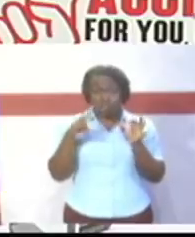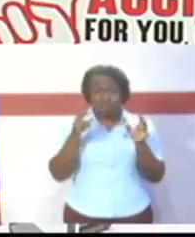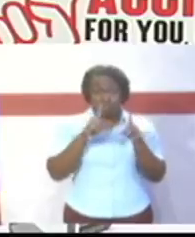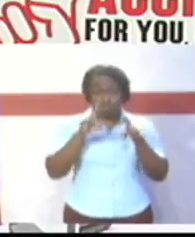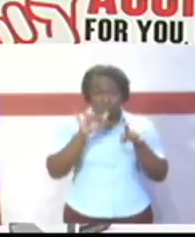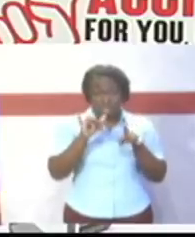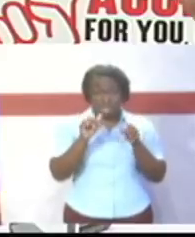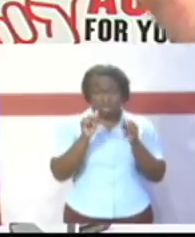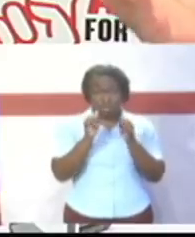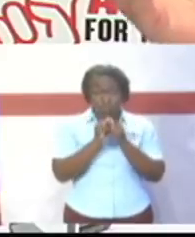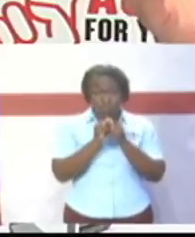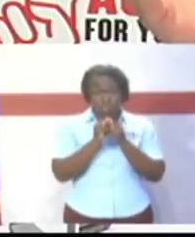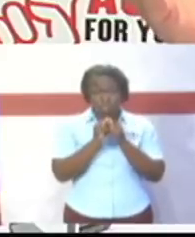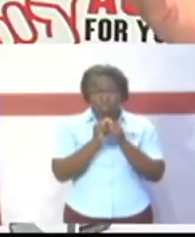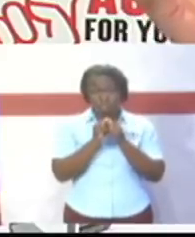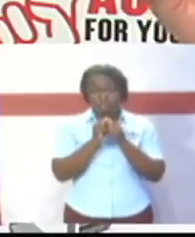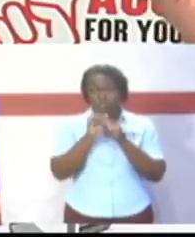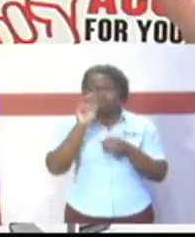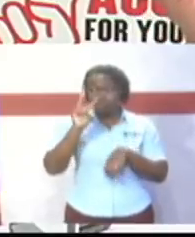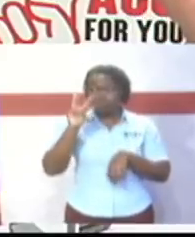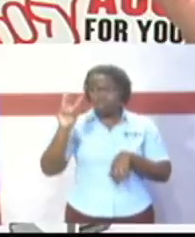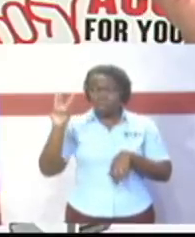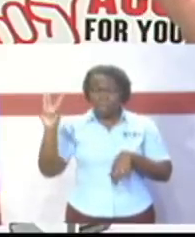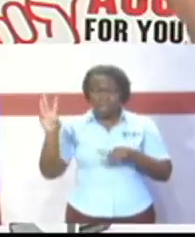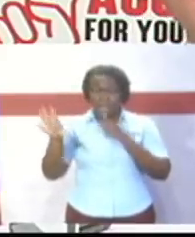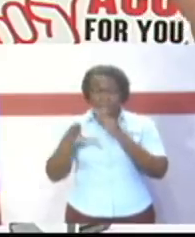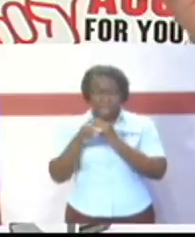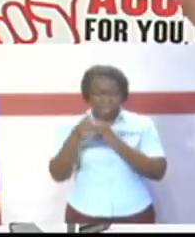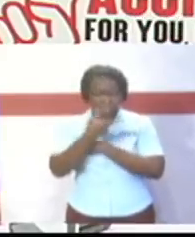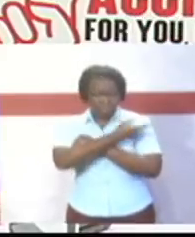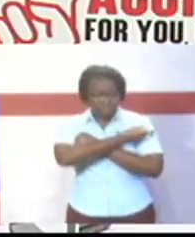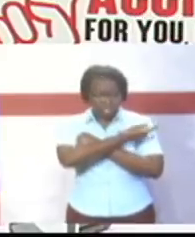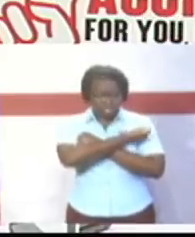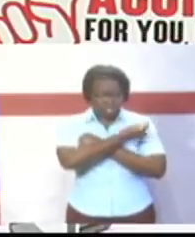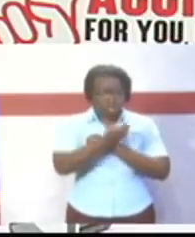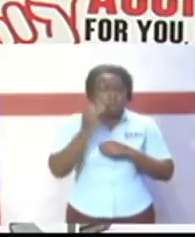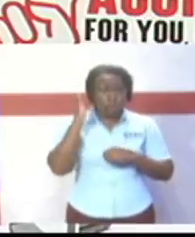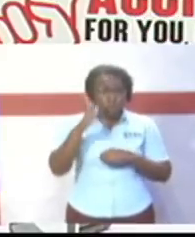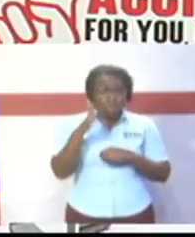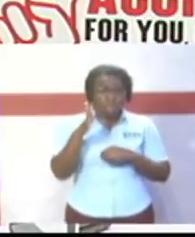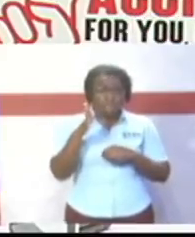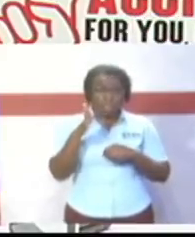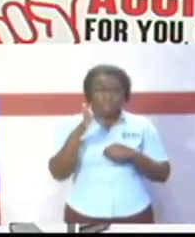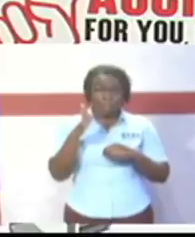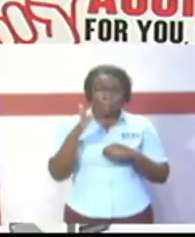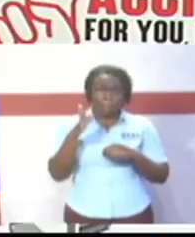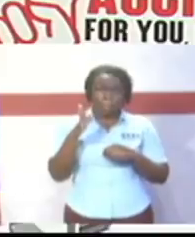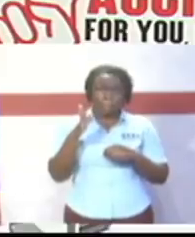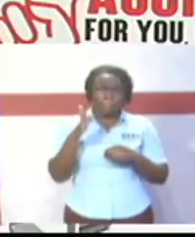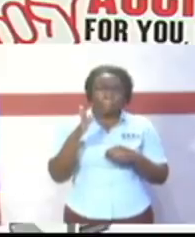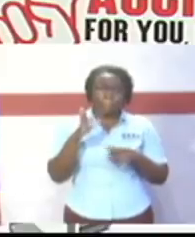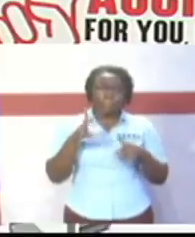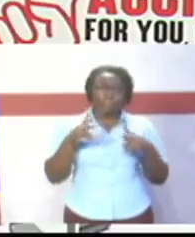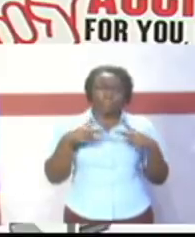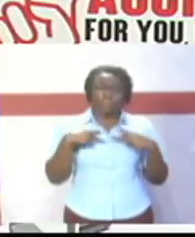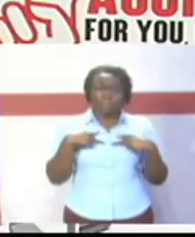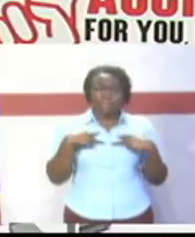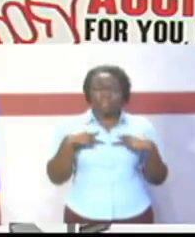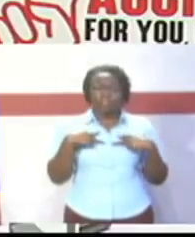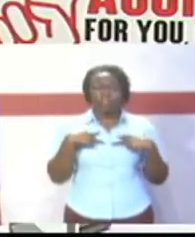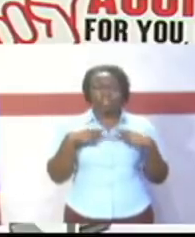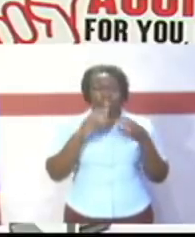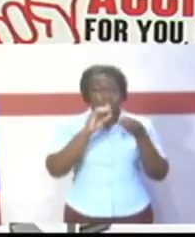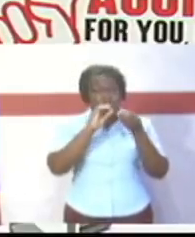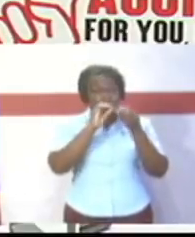and vaccination, you know, we can have a greater impact on these, you know, high numbers of